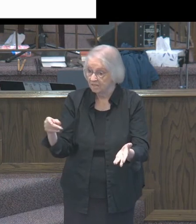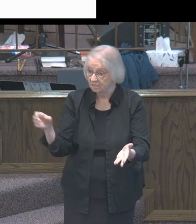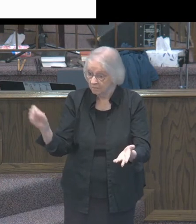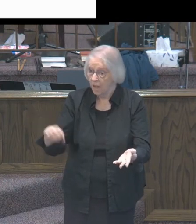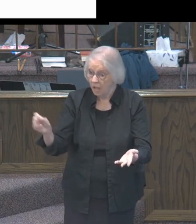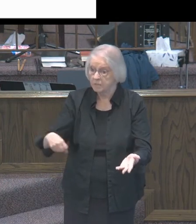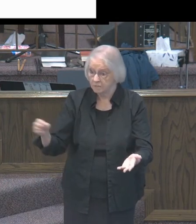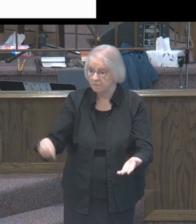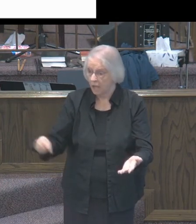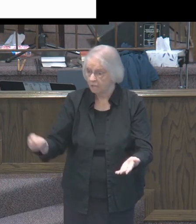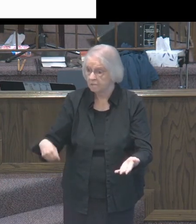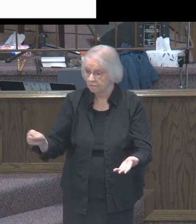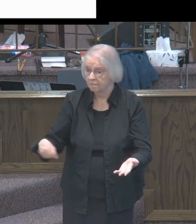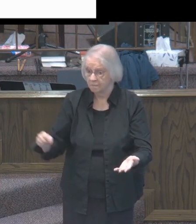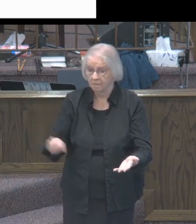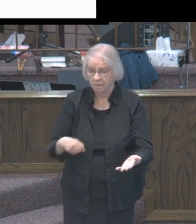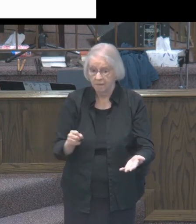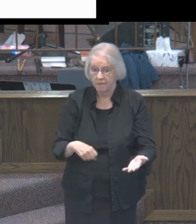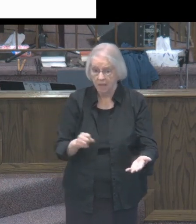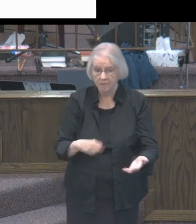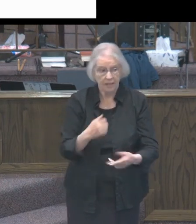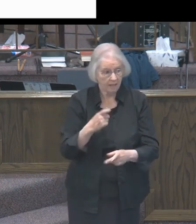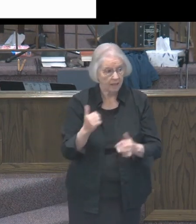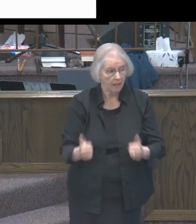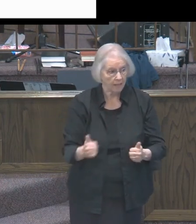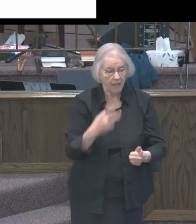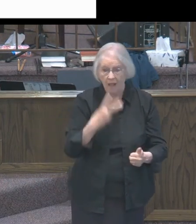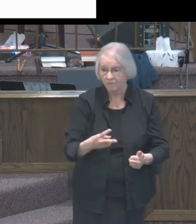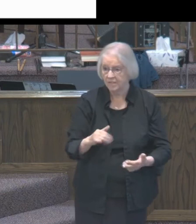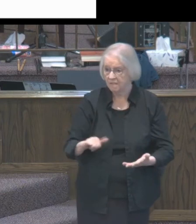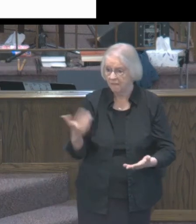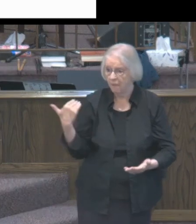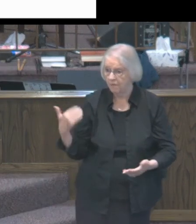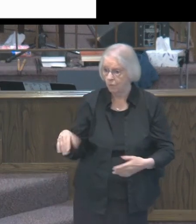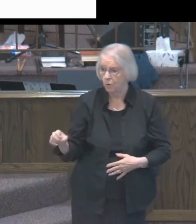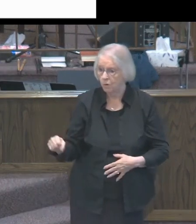the Spirit, which are love, joy, peace, patience, kindness, goodness, gentleness,